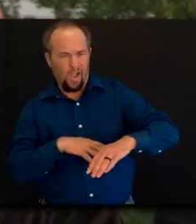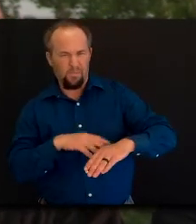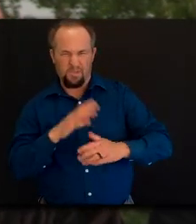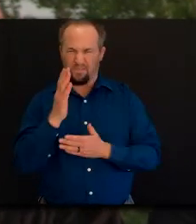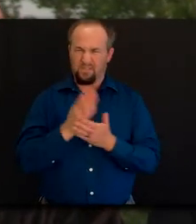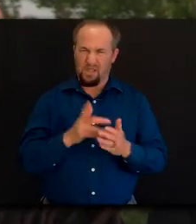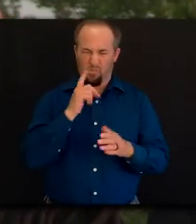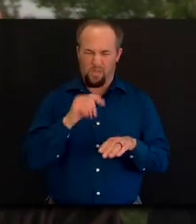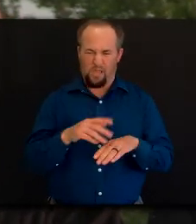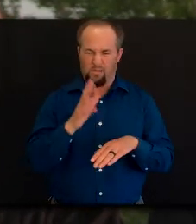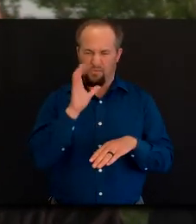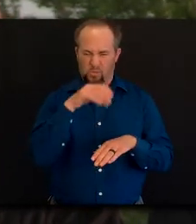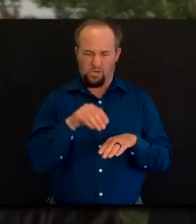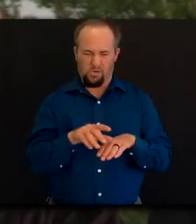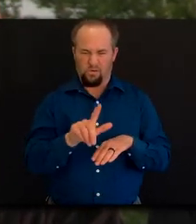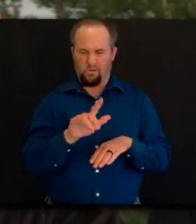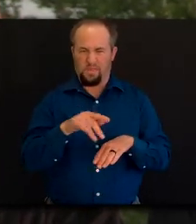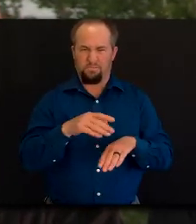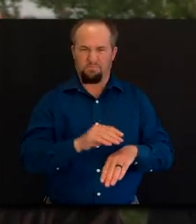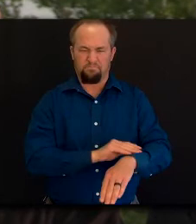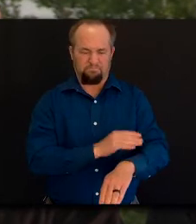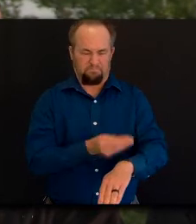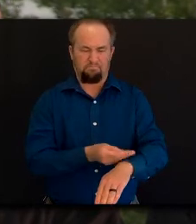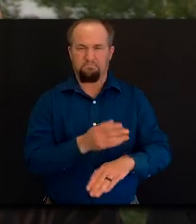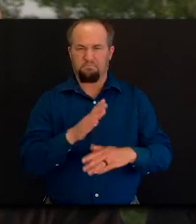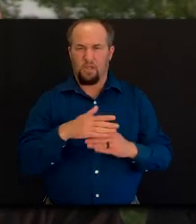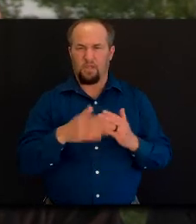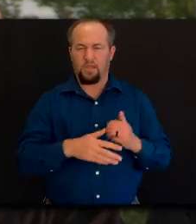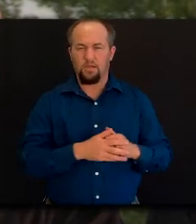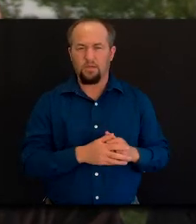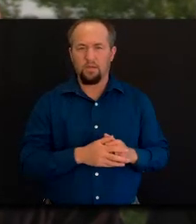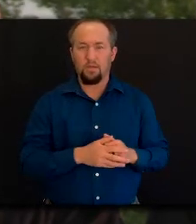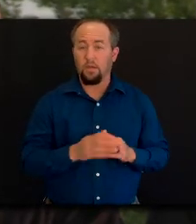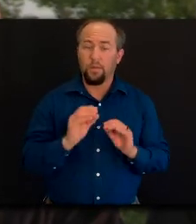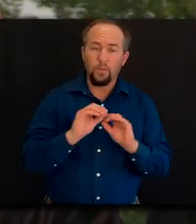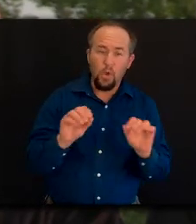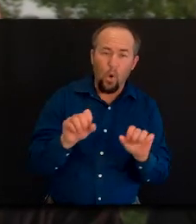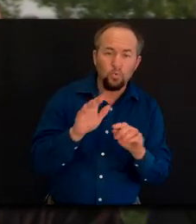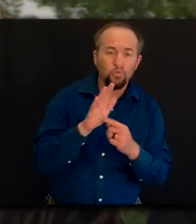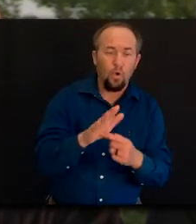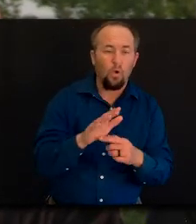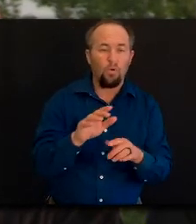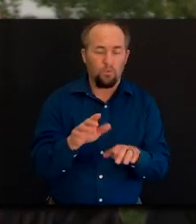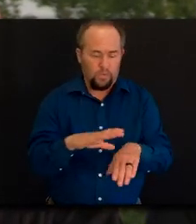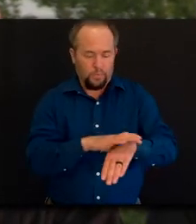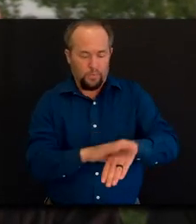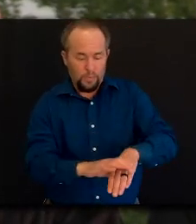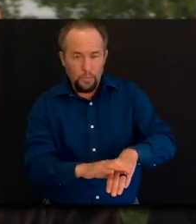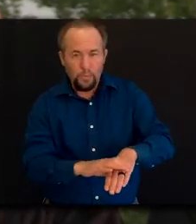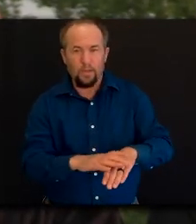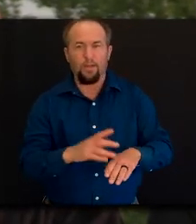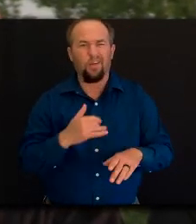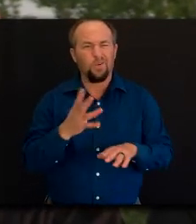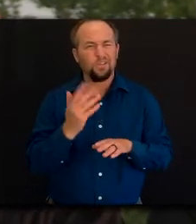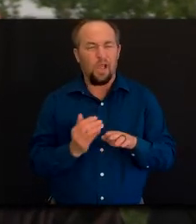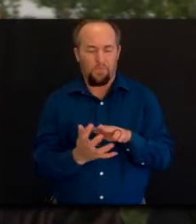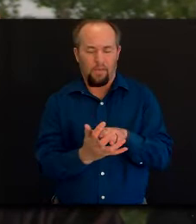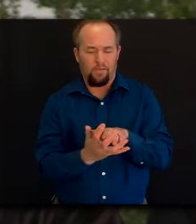end. There's no-show socks and long socks, and those socks that have like an individual spot for each toe like a